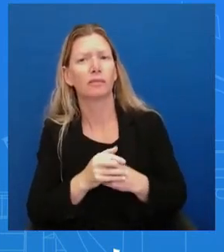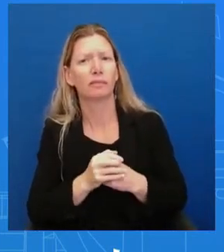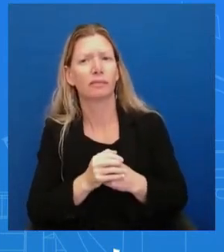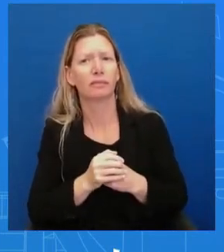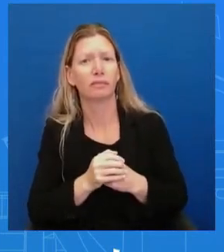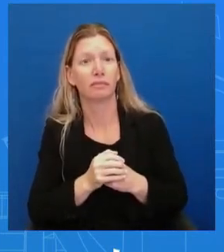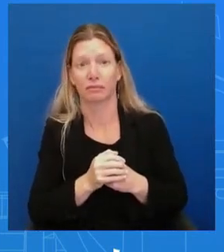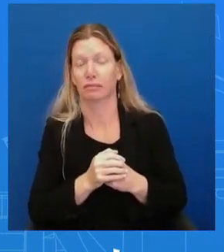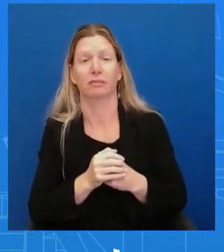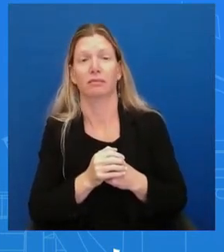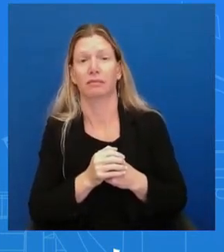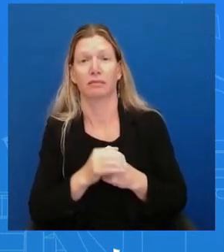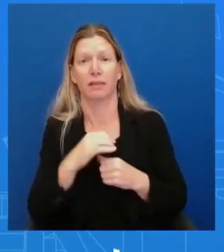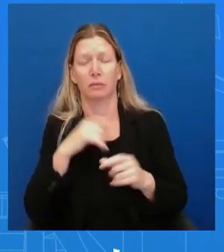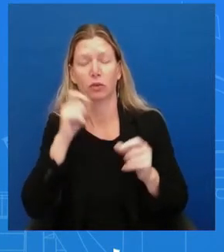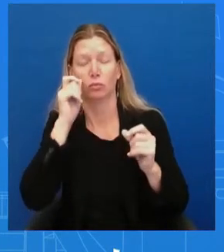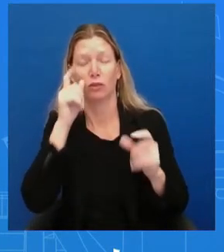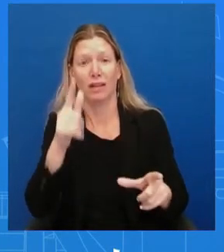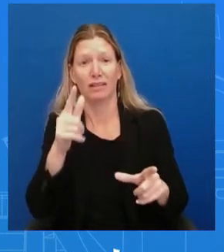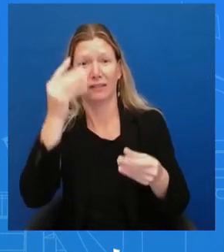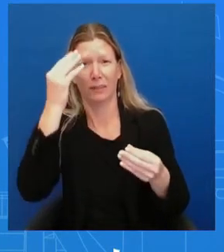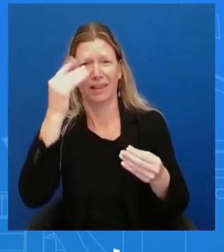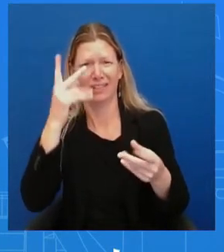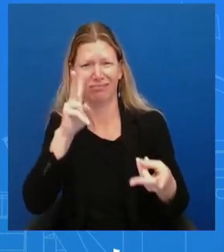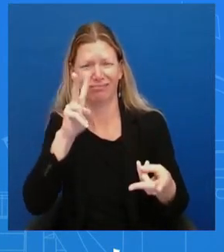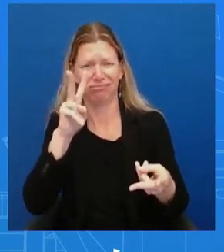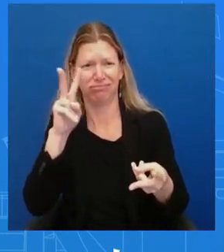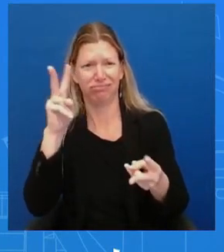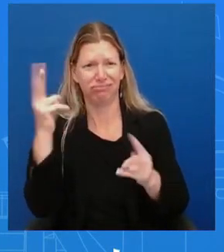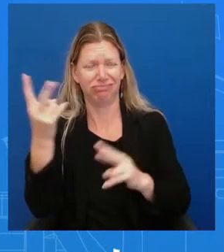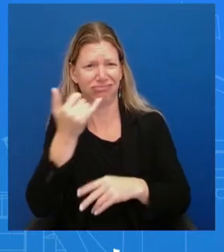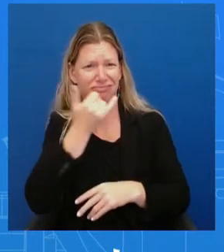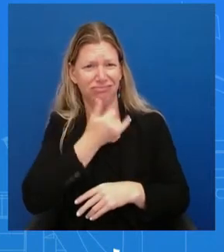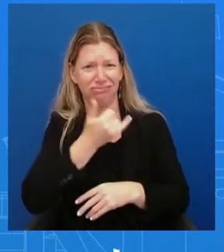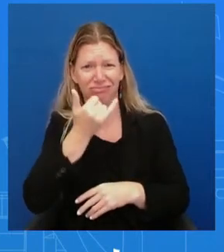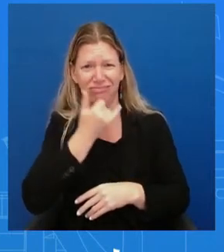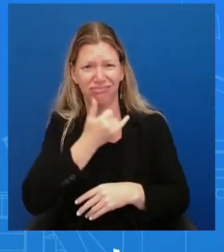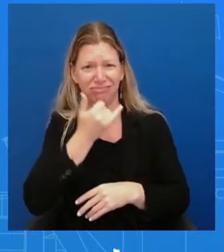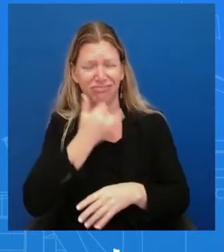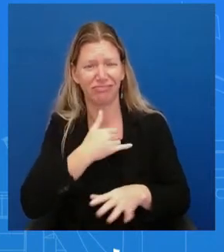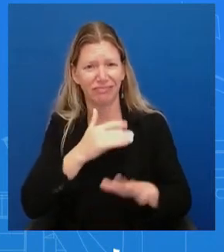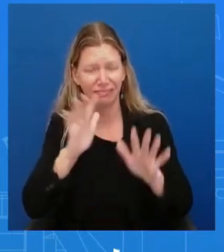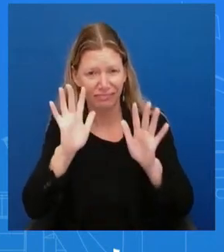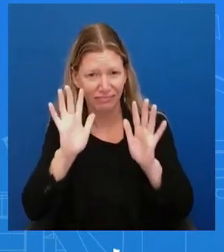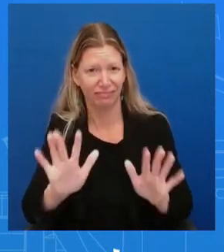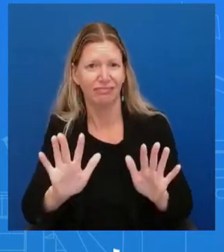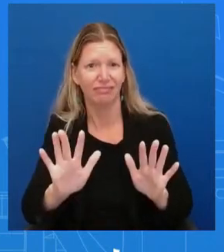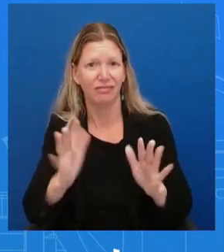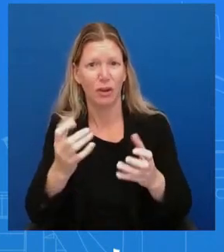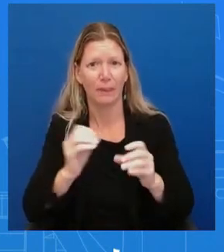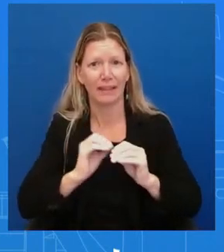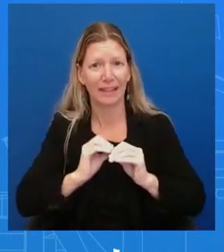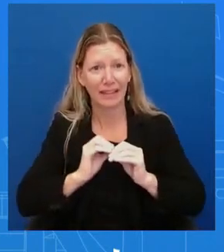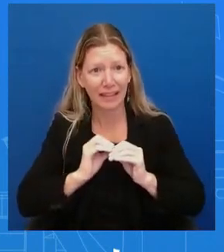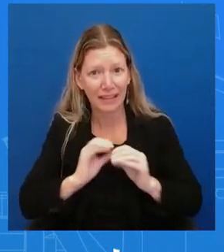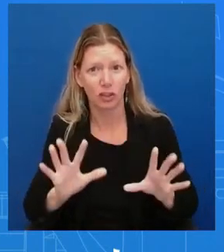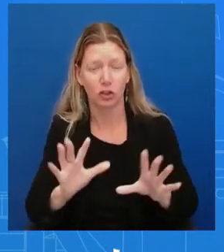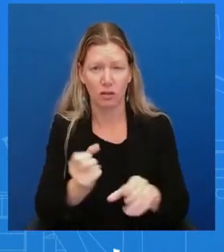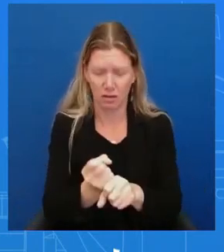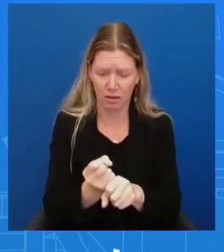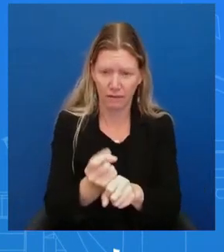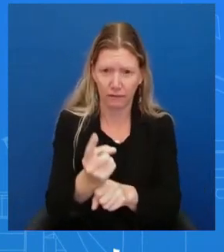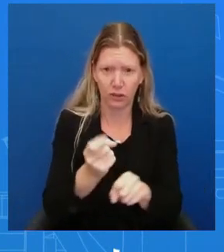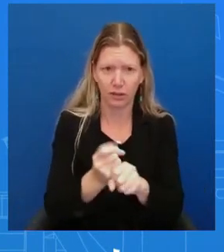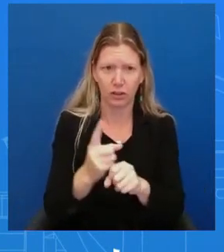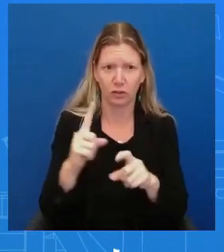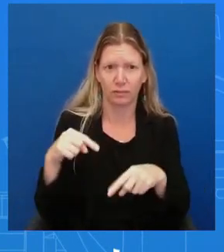out there around this, and I want to be very clear. Every year for the past several years, on March 31st,